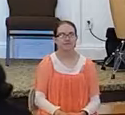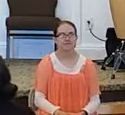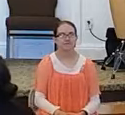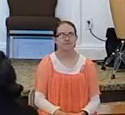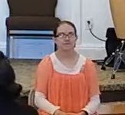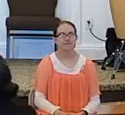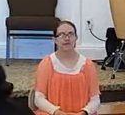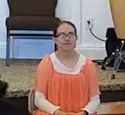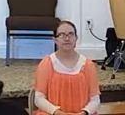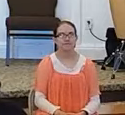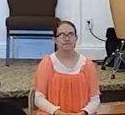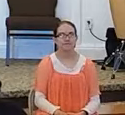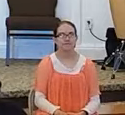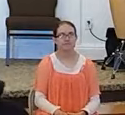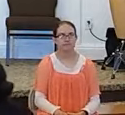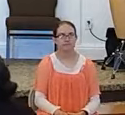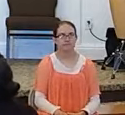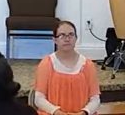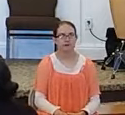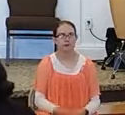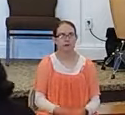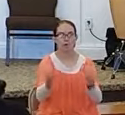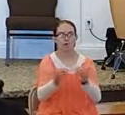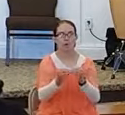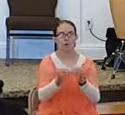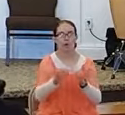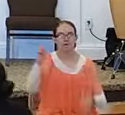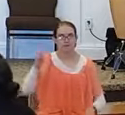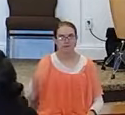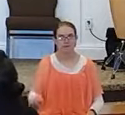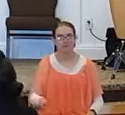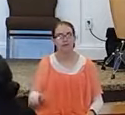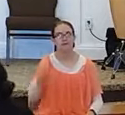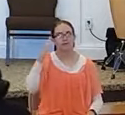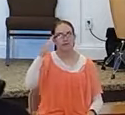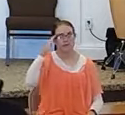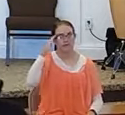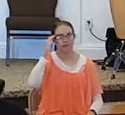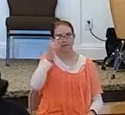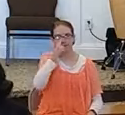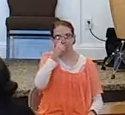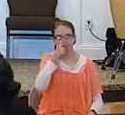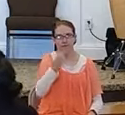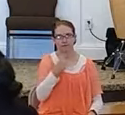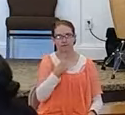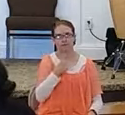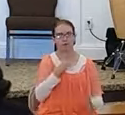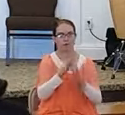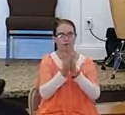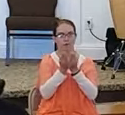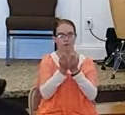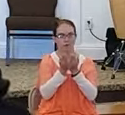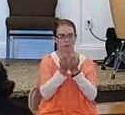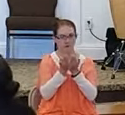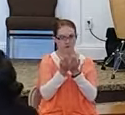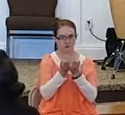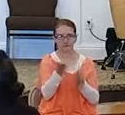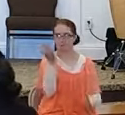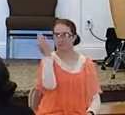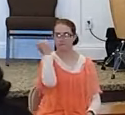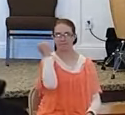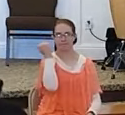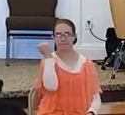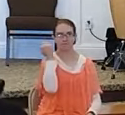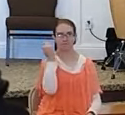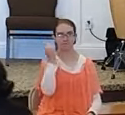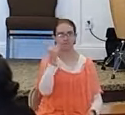Hallelujah. Woo, hallelujah. What more do you need? You know, I was reading an article here a while back